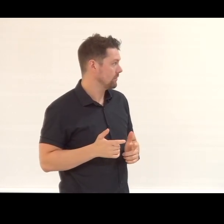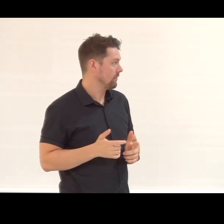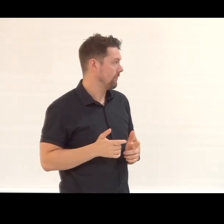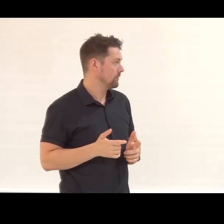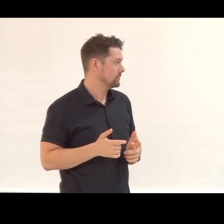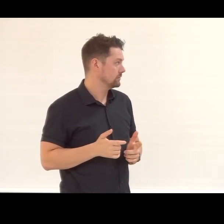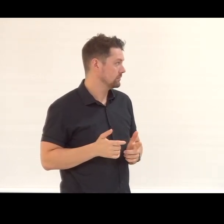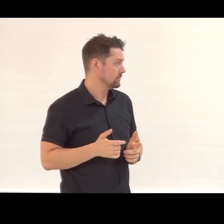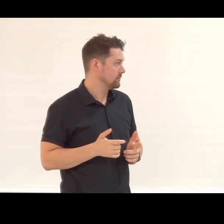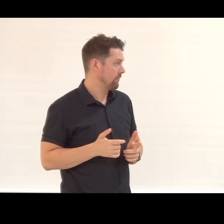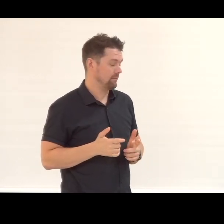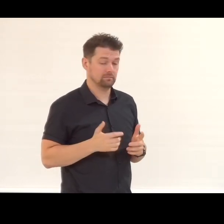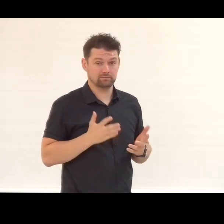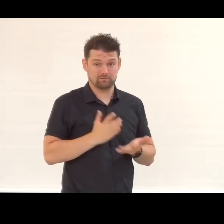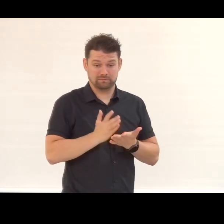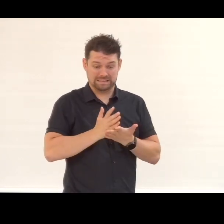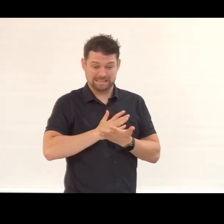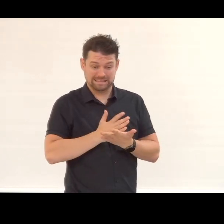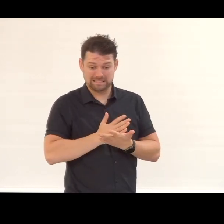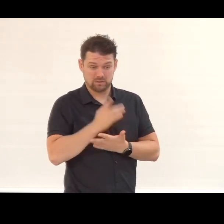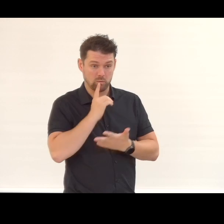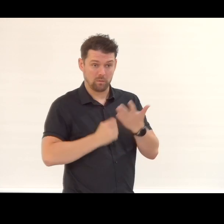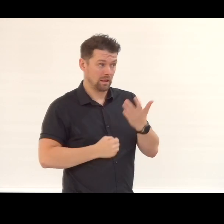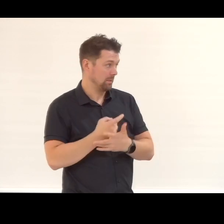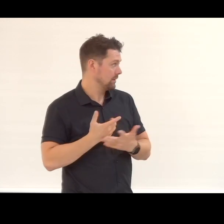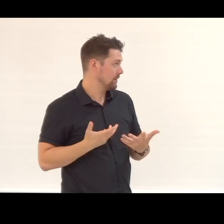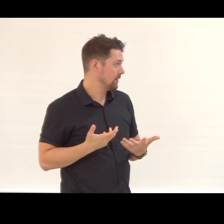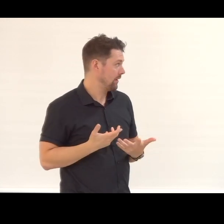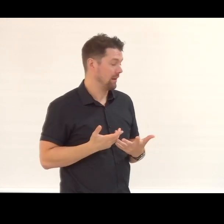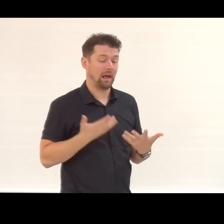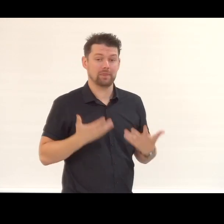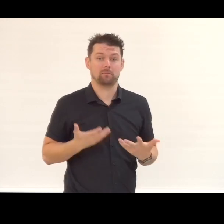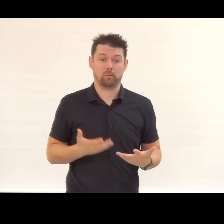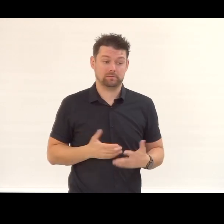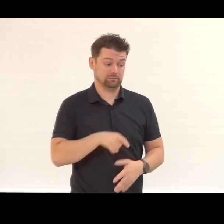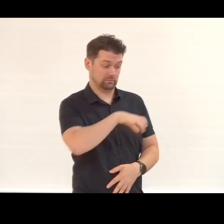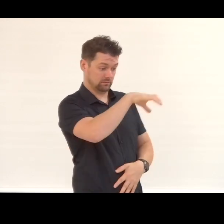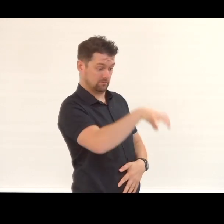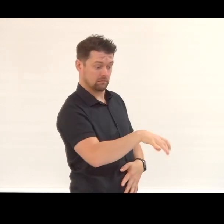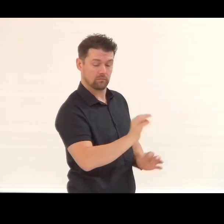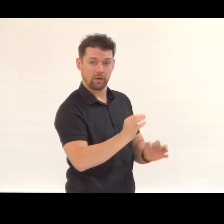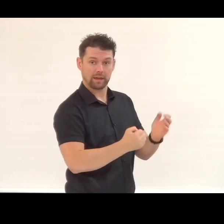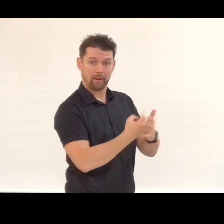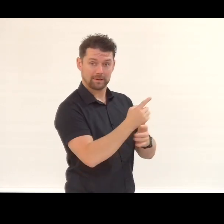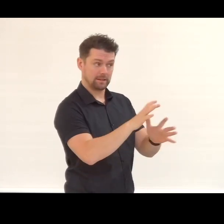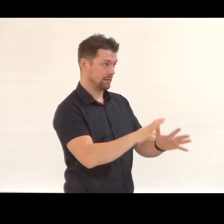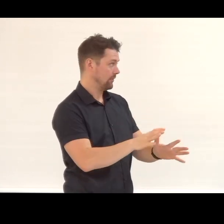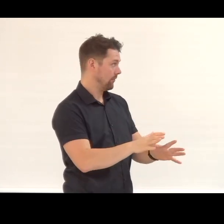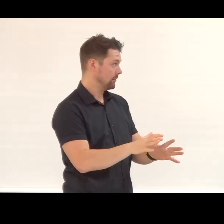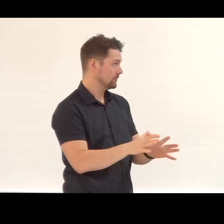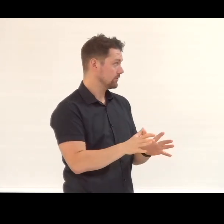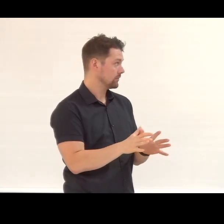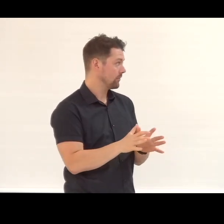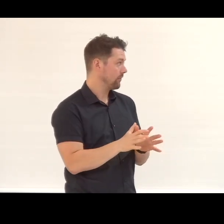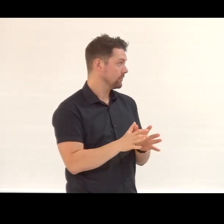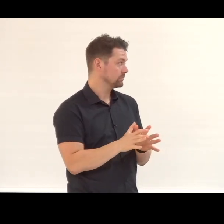just really unsure what will happen. So at this moment, honestly, nothing really is happening at high seas at the moment. But in case there are people